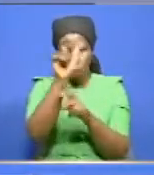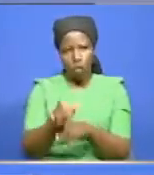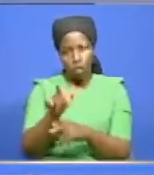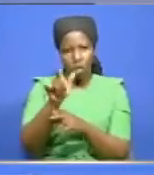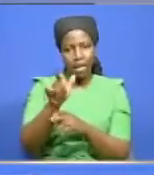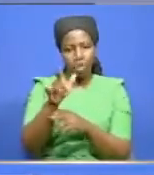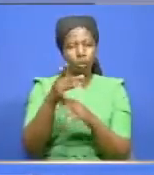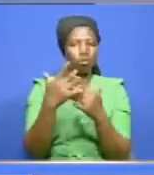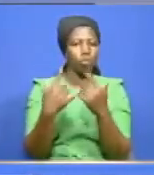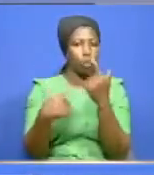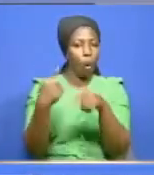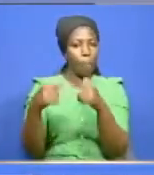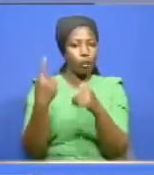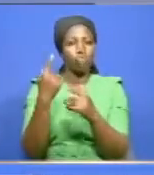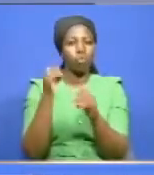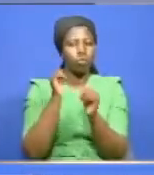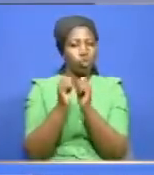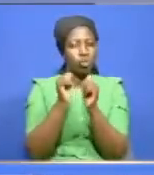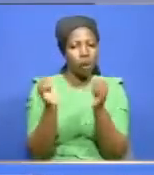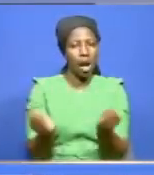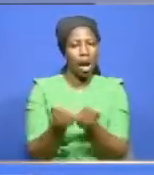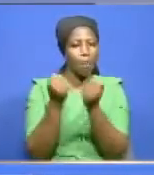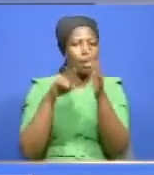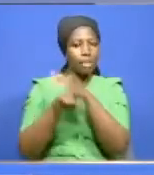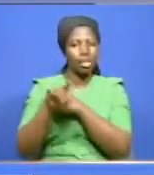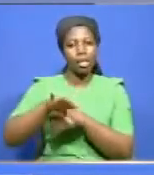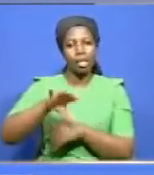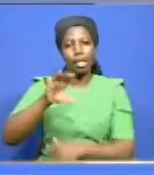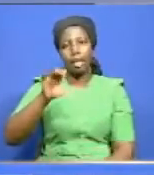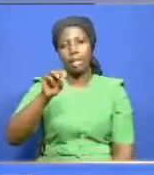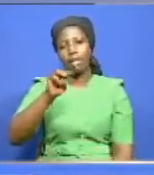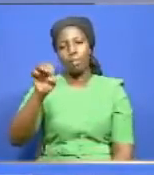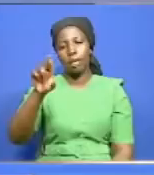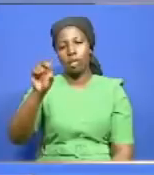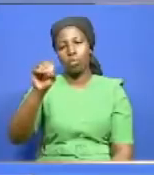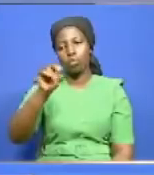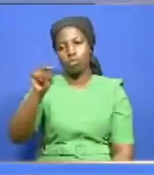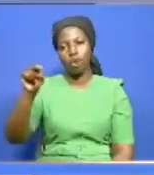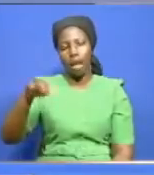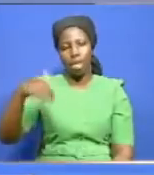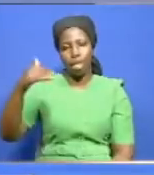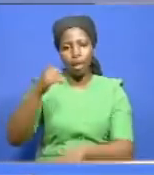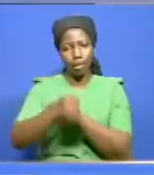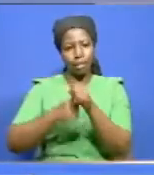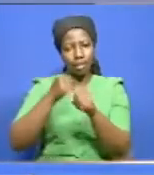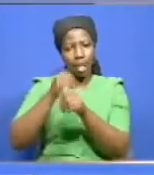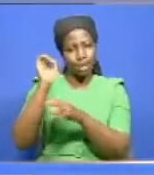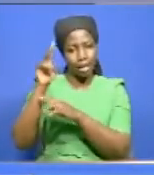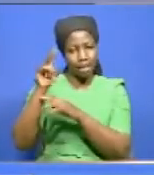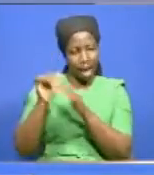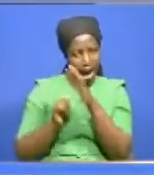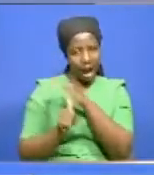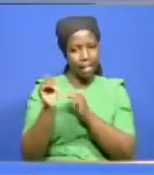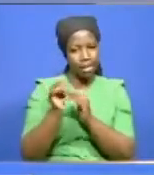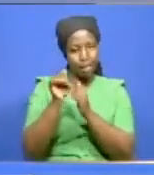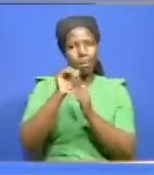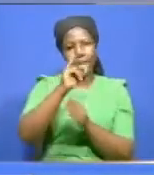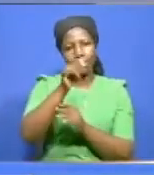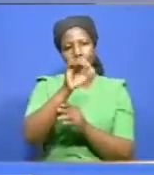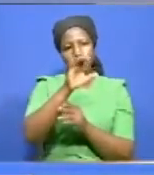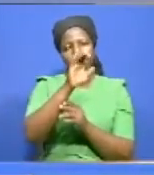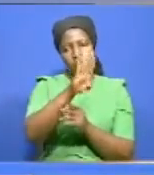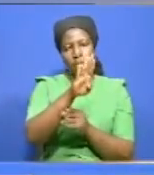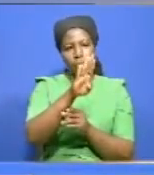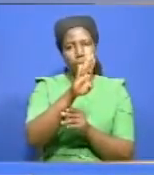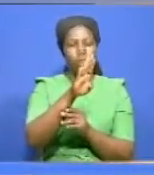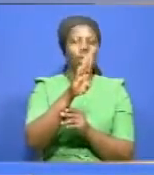showpiece set for Cameroon next year. Stars under the leadership of Jacob Ghost Mulee are currently third in Group